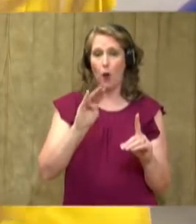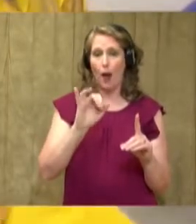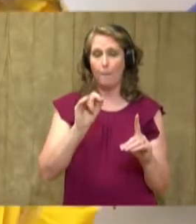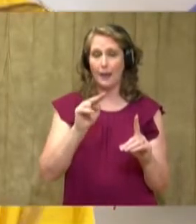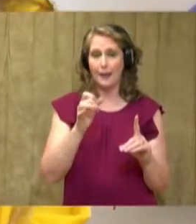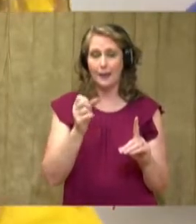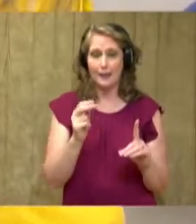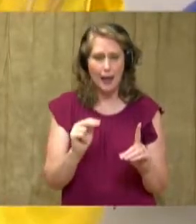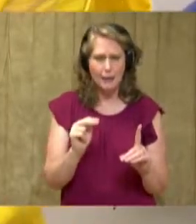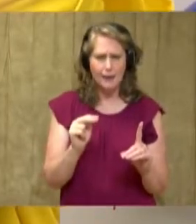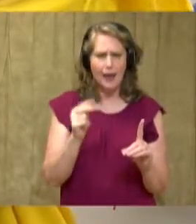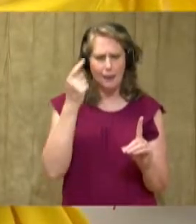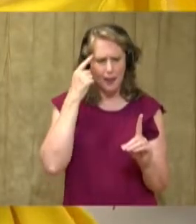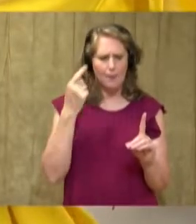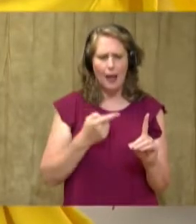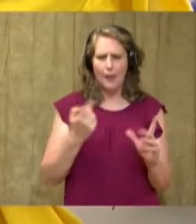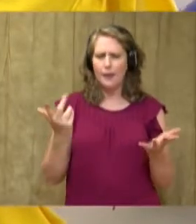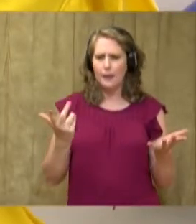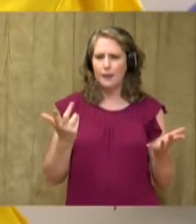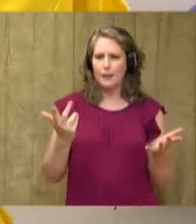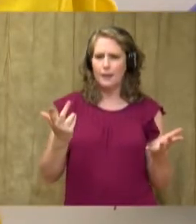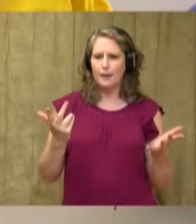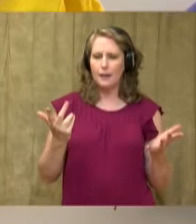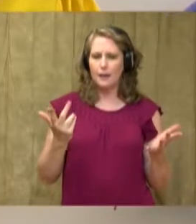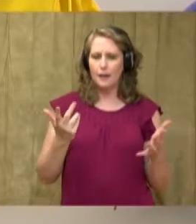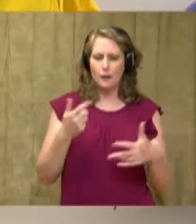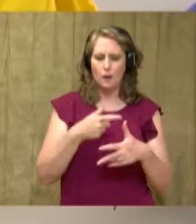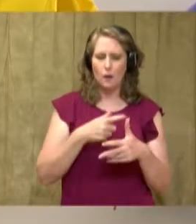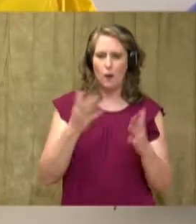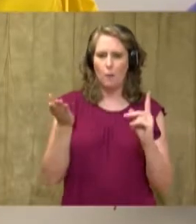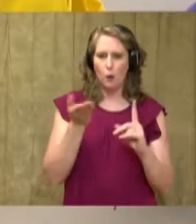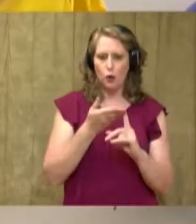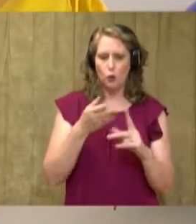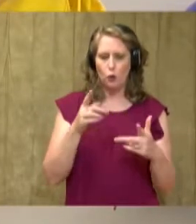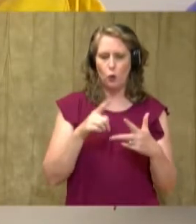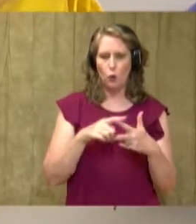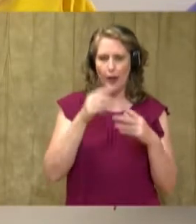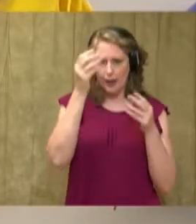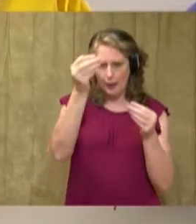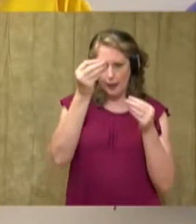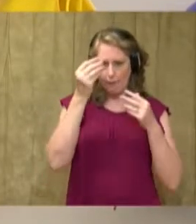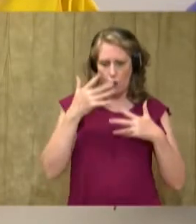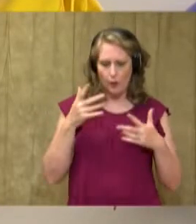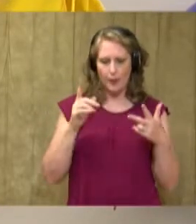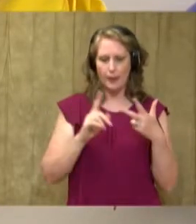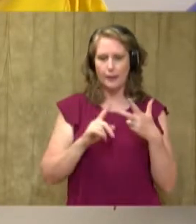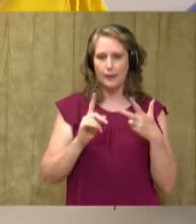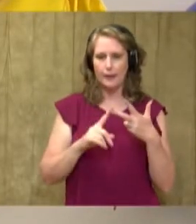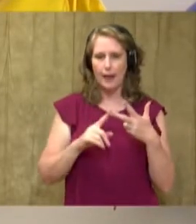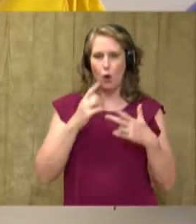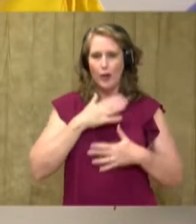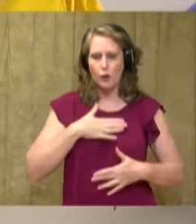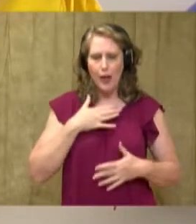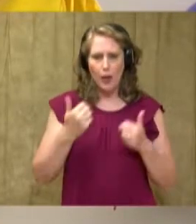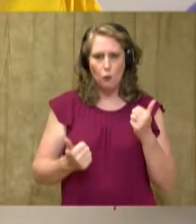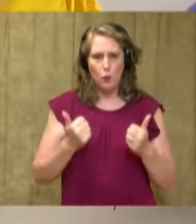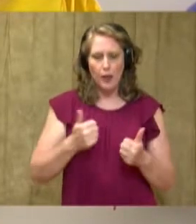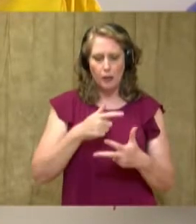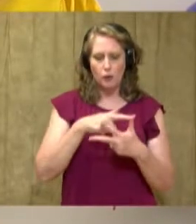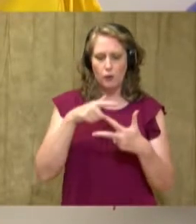this, okay? Persuade, give us information, or entertain.